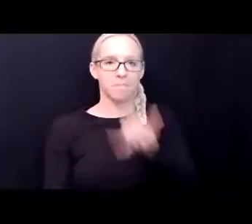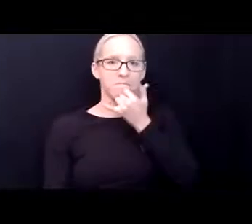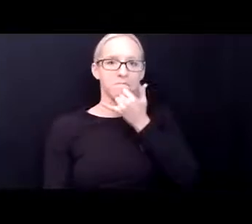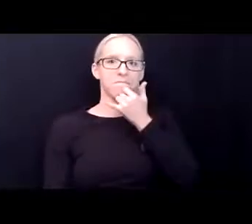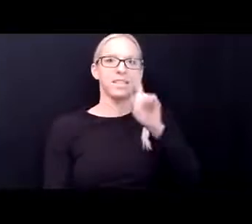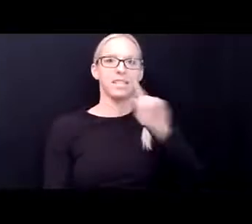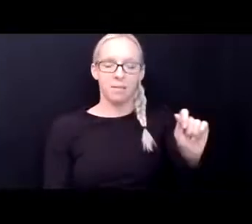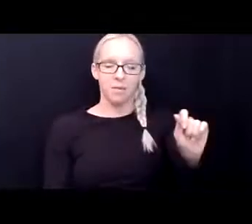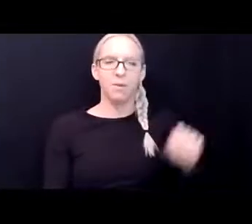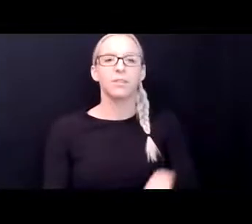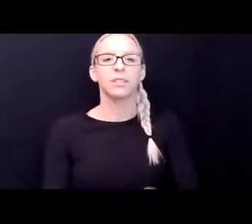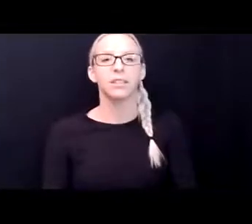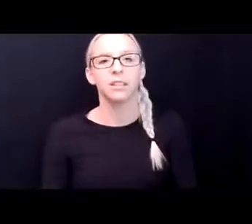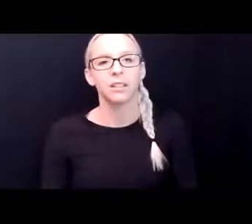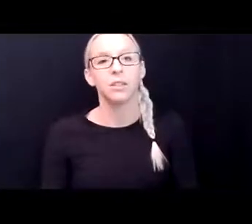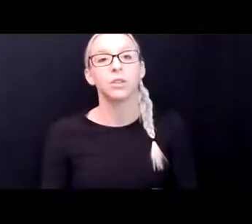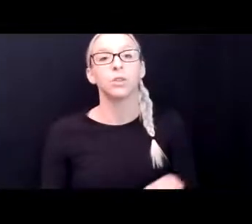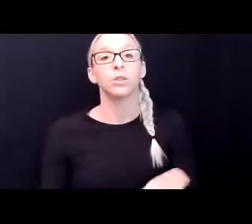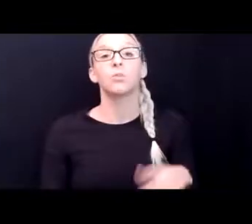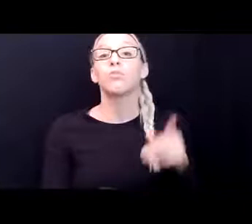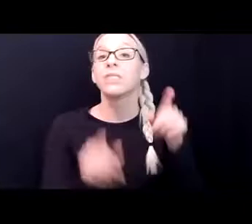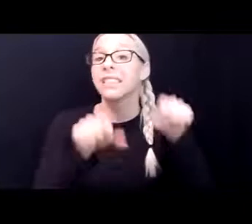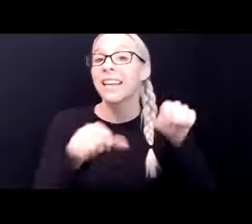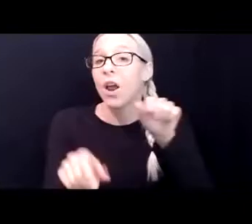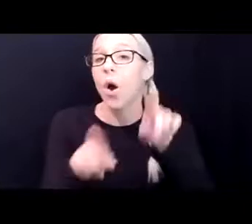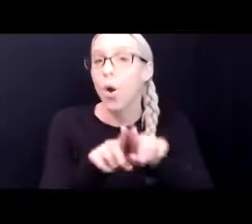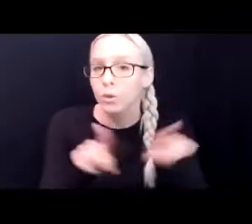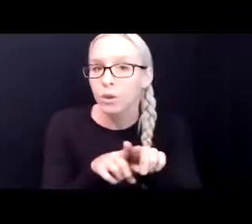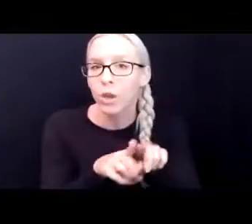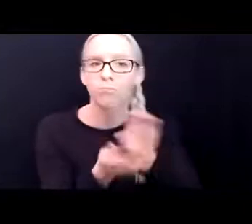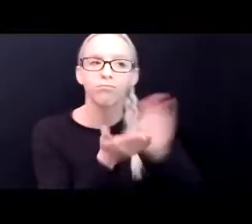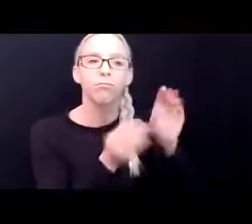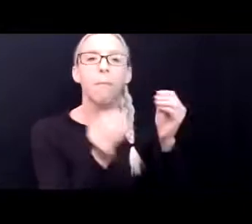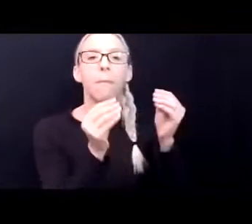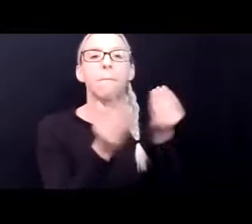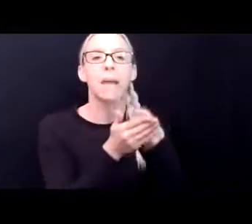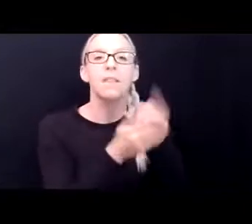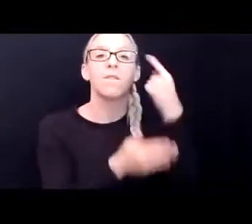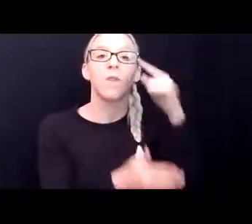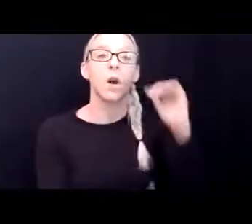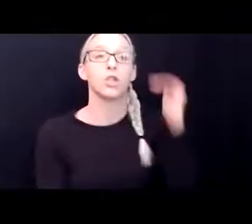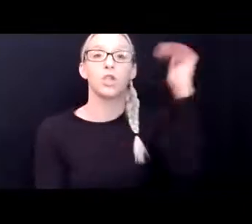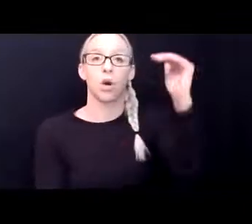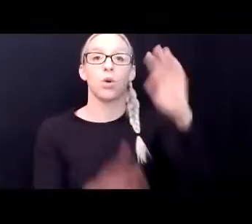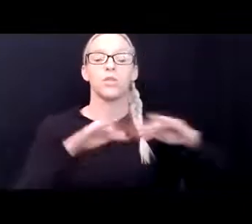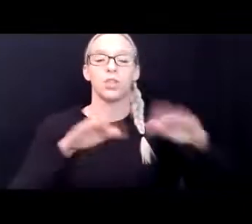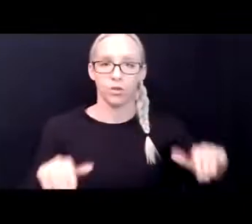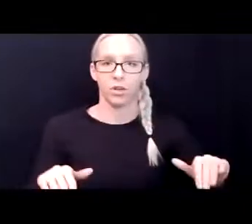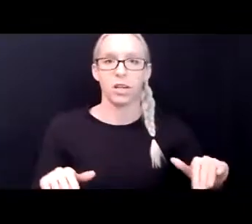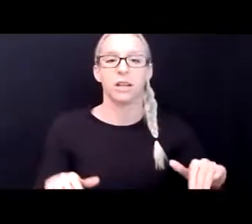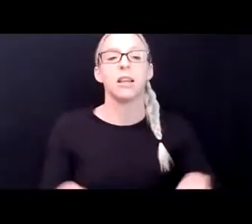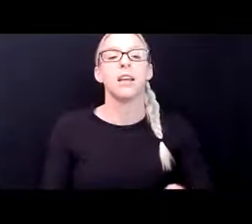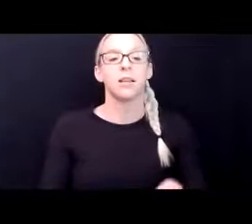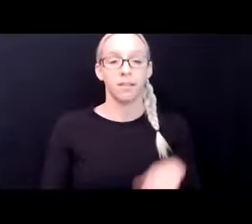benefit for our adult children who have a disability. And that's the third bullet on here, the disabled adult child